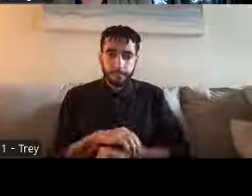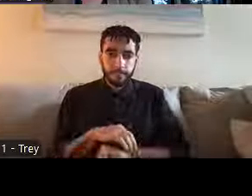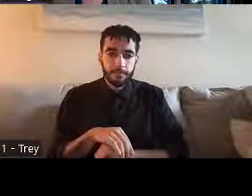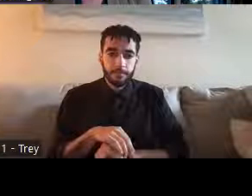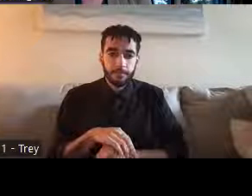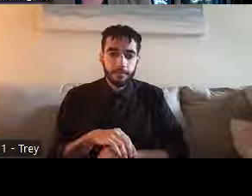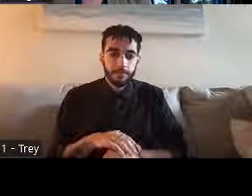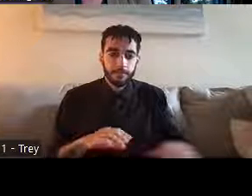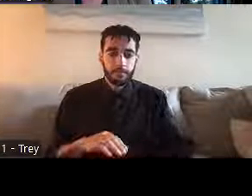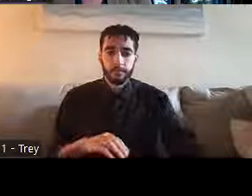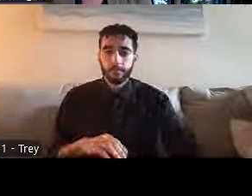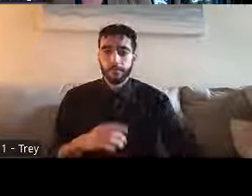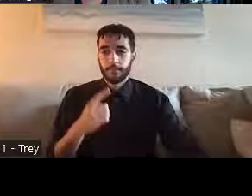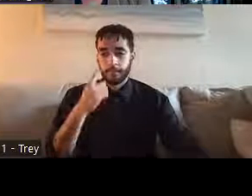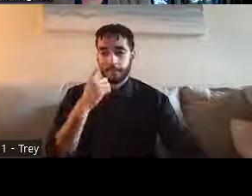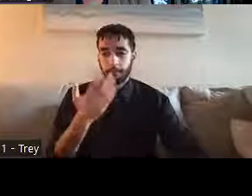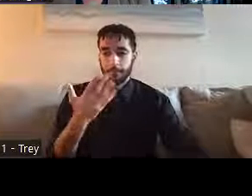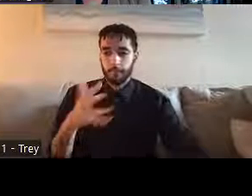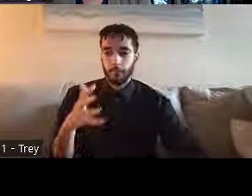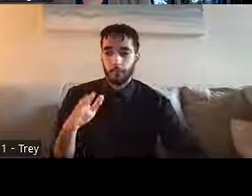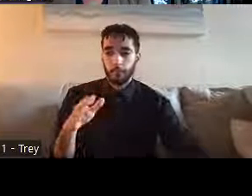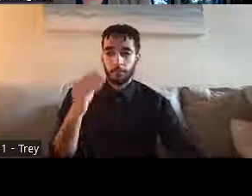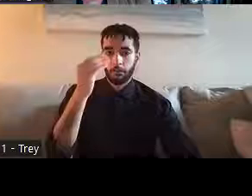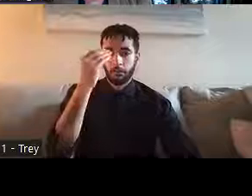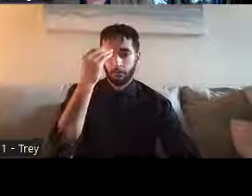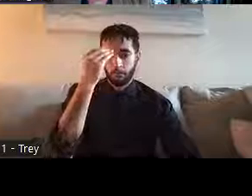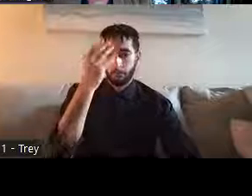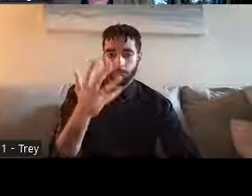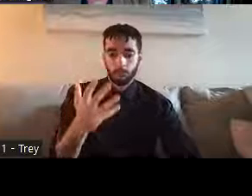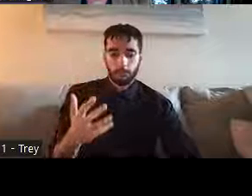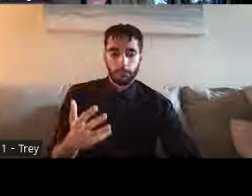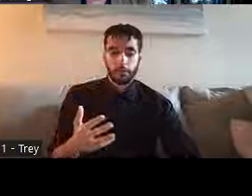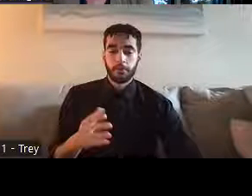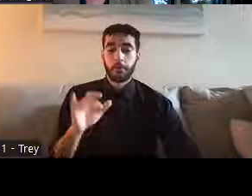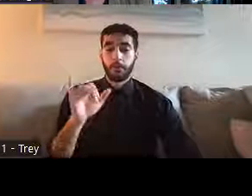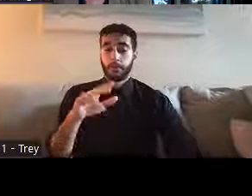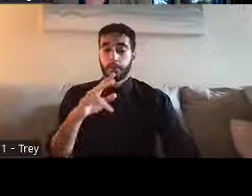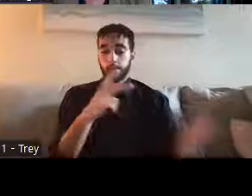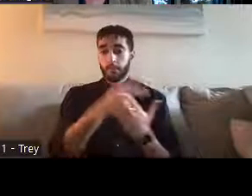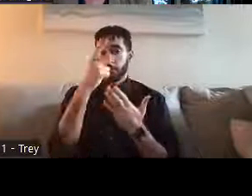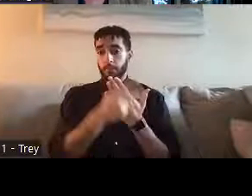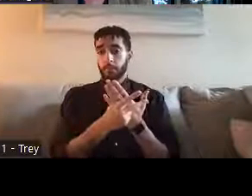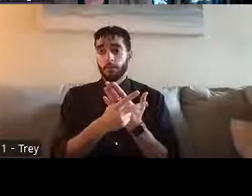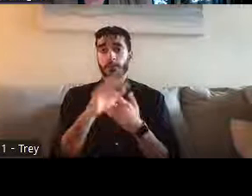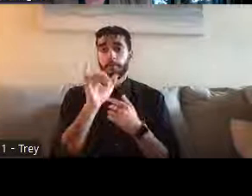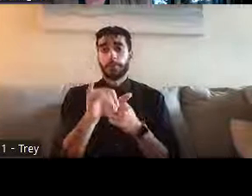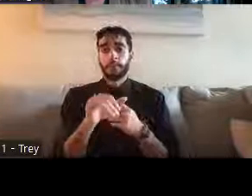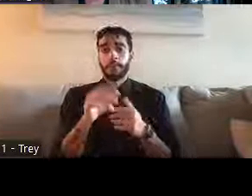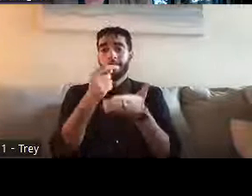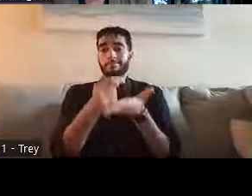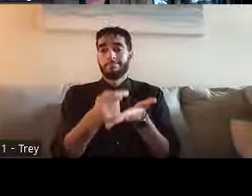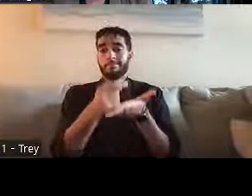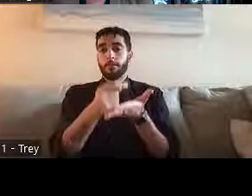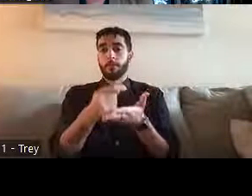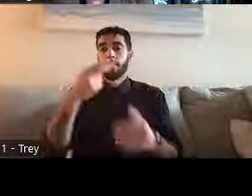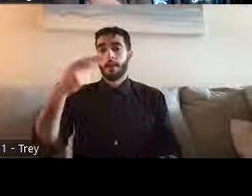Kind of have covered this, but this is the idea, is that the licensed adult day service programs will serve as these therapeutic hubs, and that we